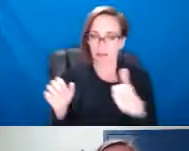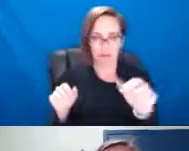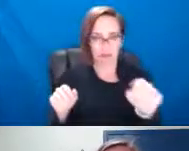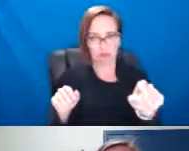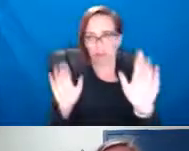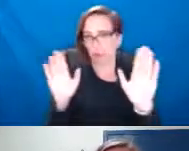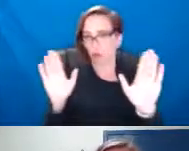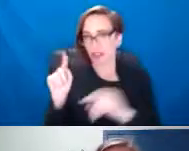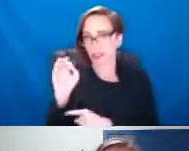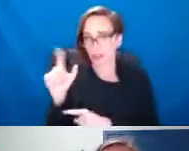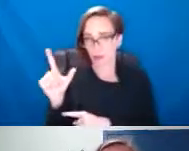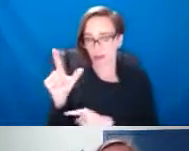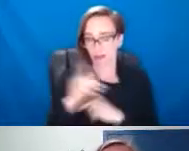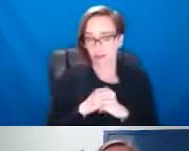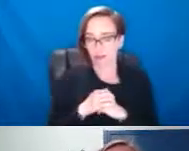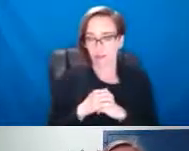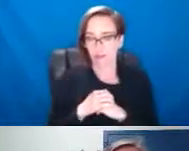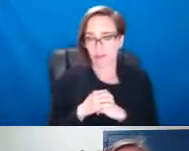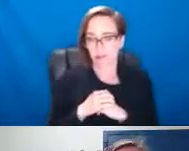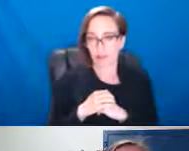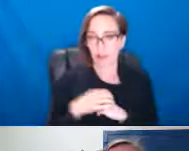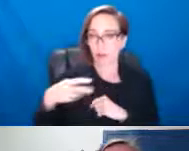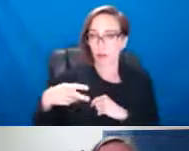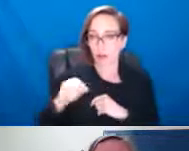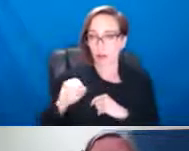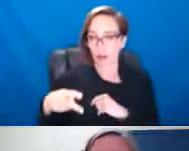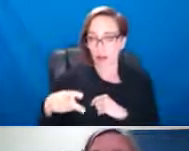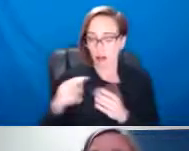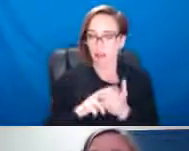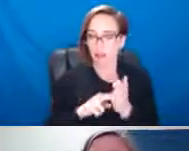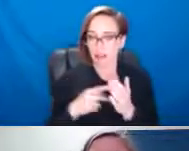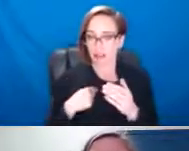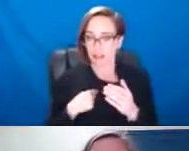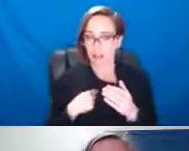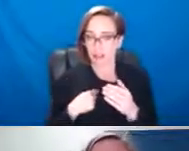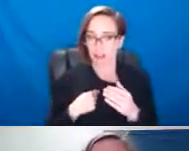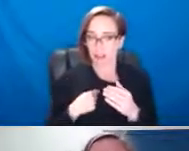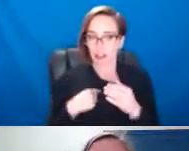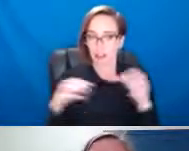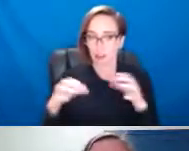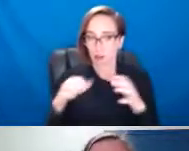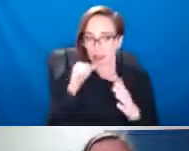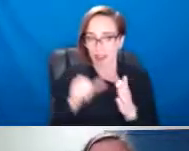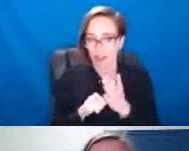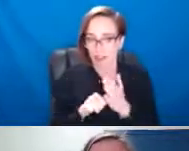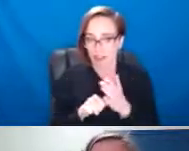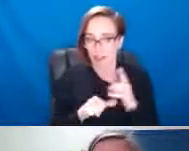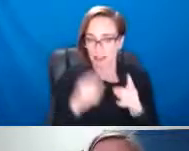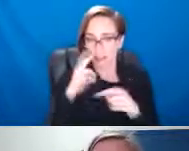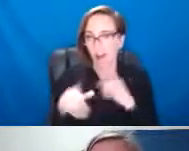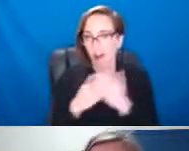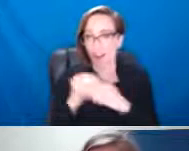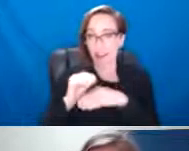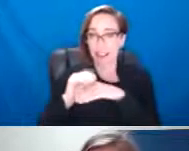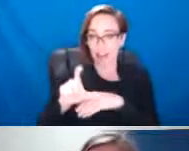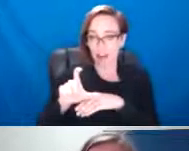you're doing print on palm, you are doing the letters as you see them on the screen right now. They're all capital letters except